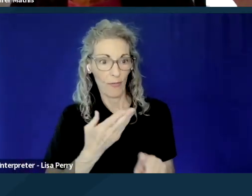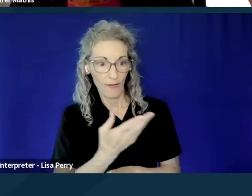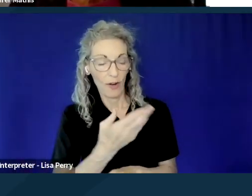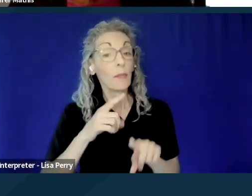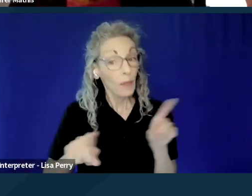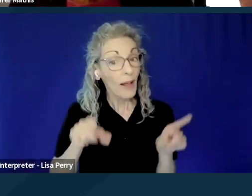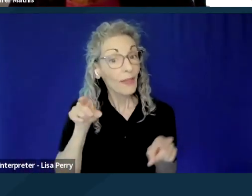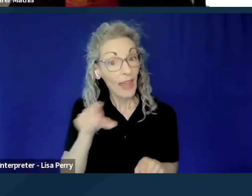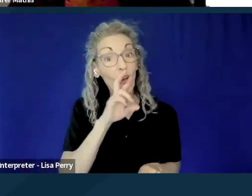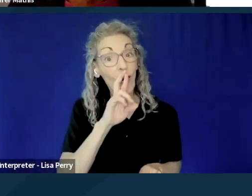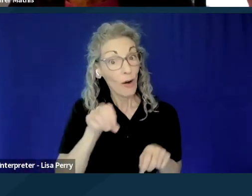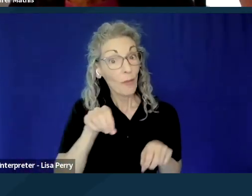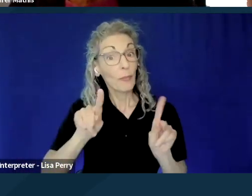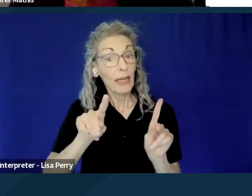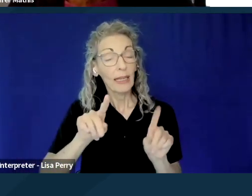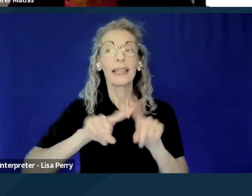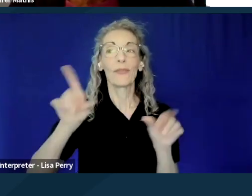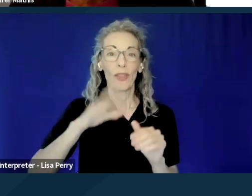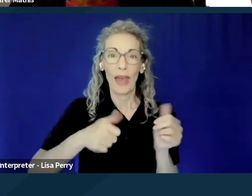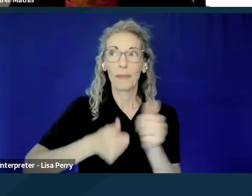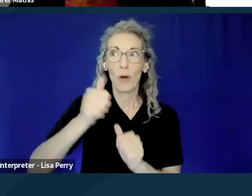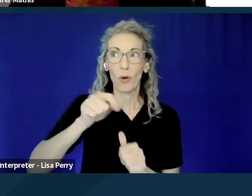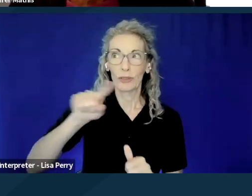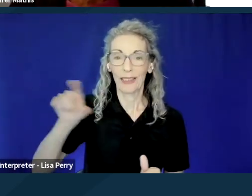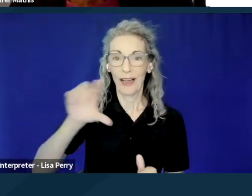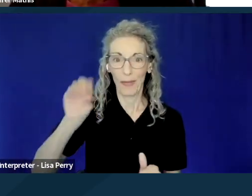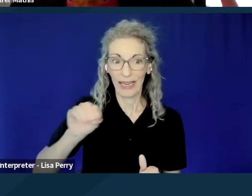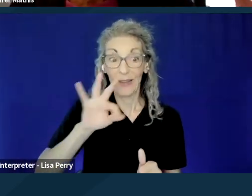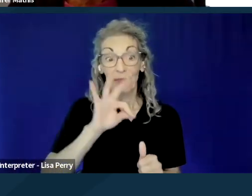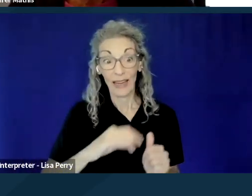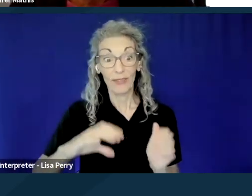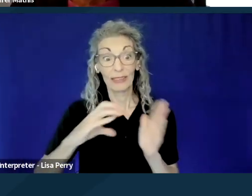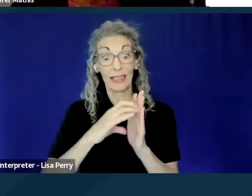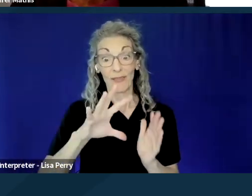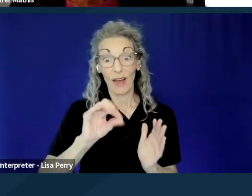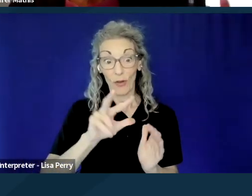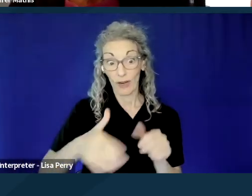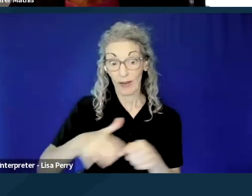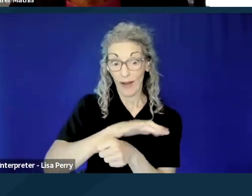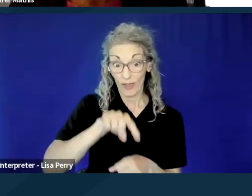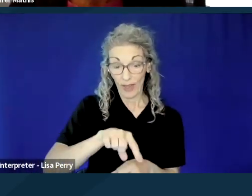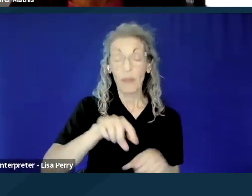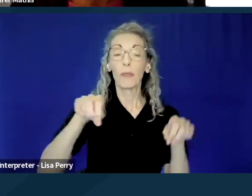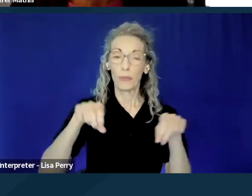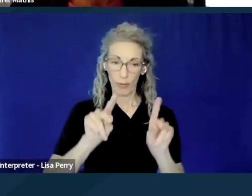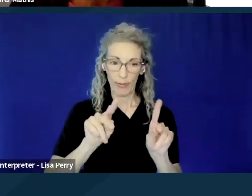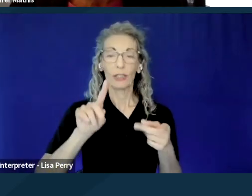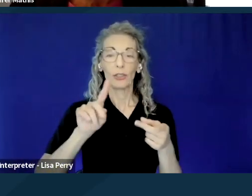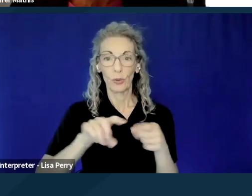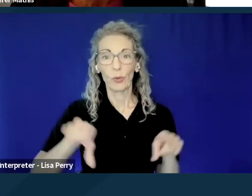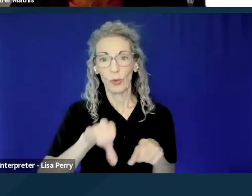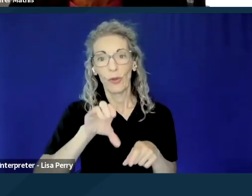allowed, unlike most employers, if they're covered by Section 503, they are allowed to do